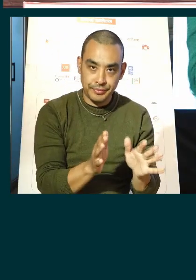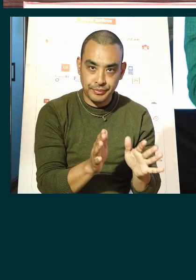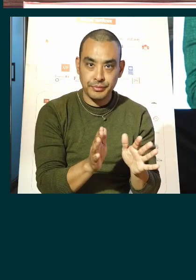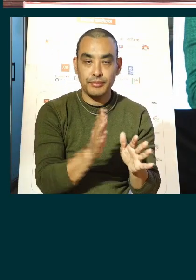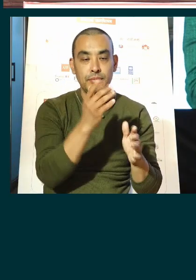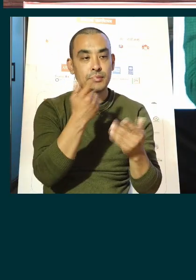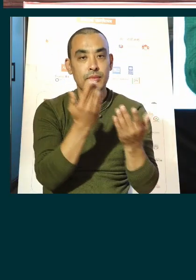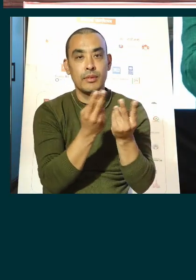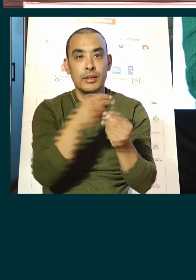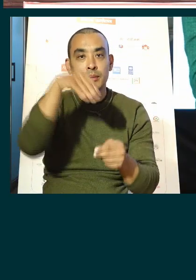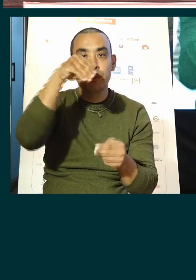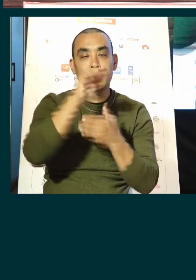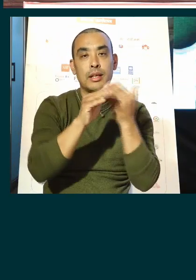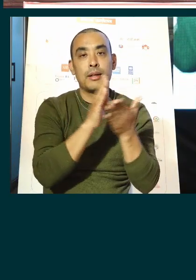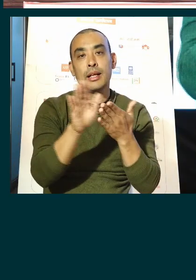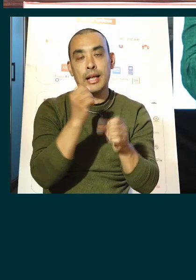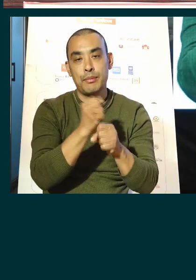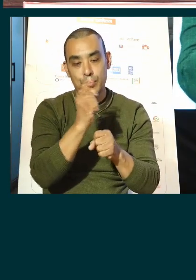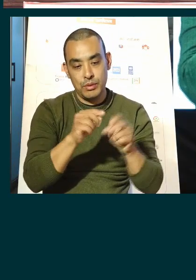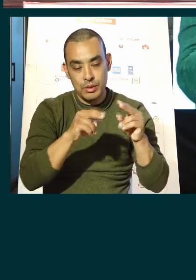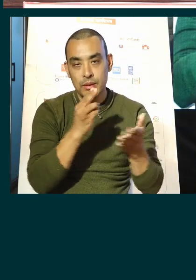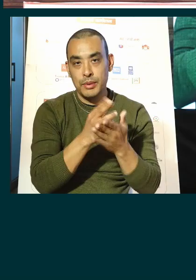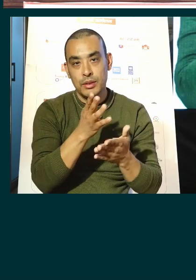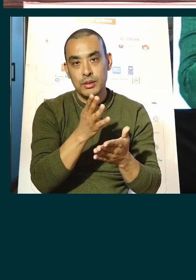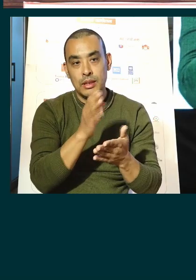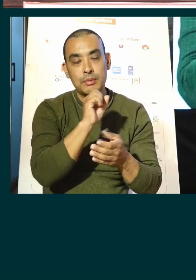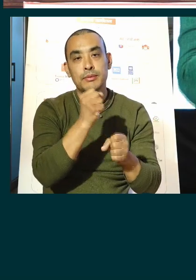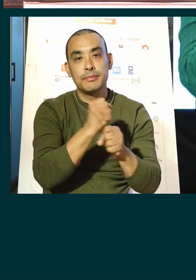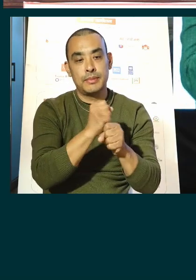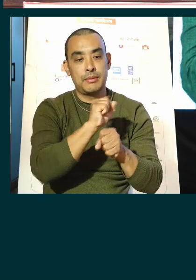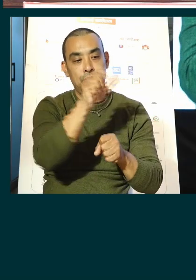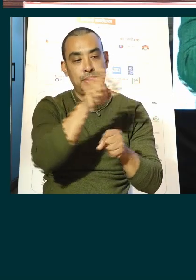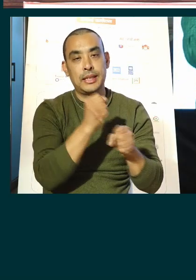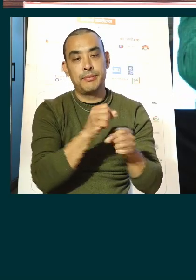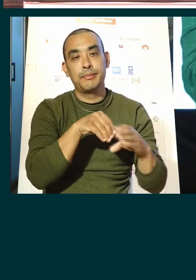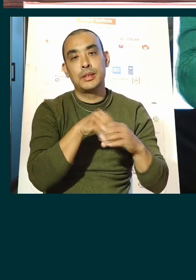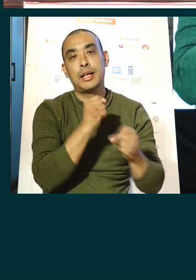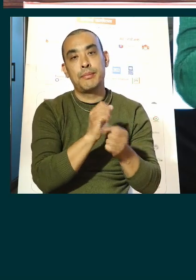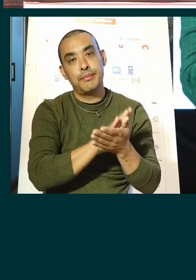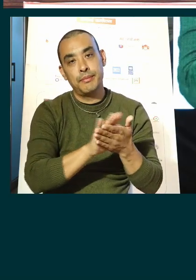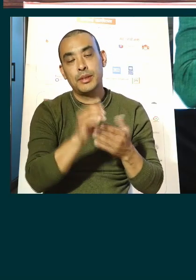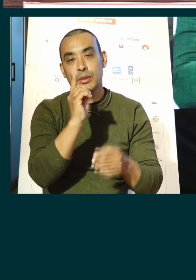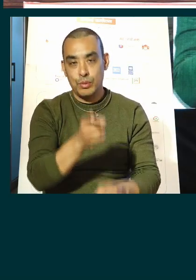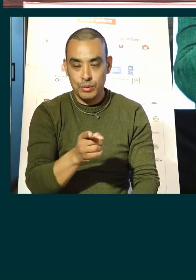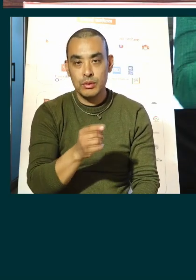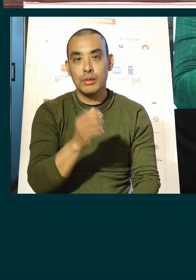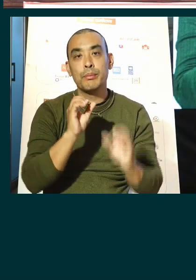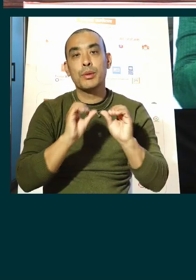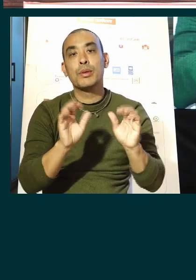images are not like a support of my research, but are the data that I'm using during my research. I'm using also